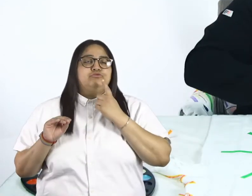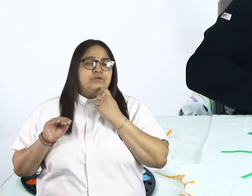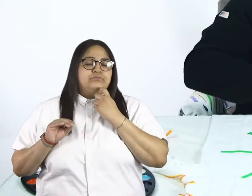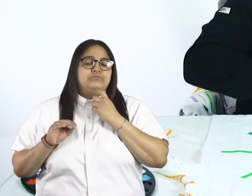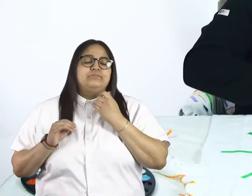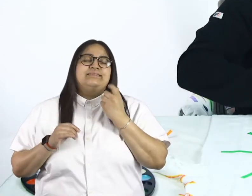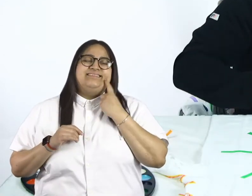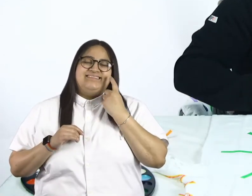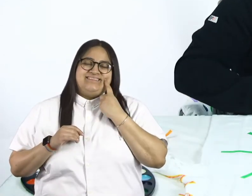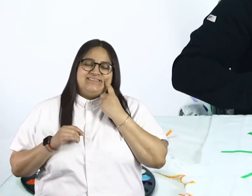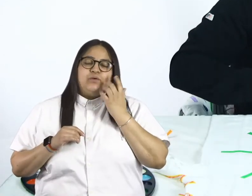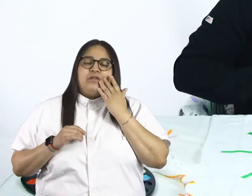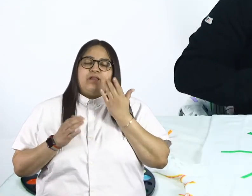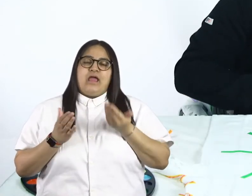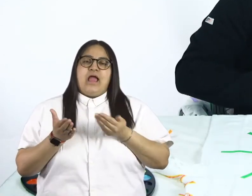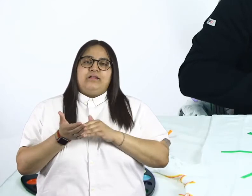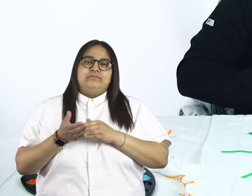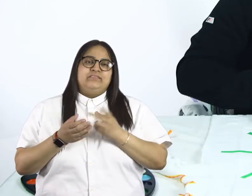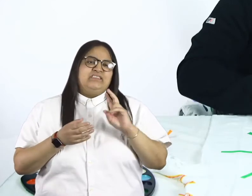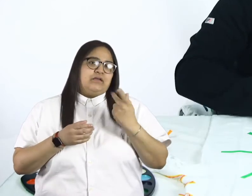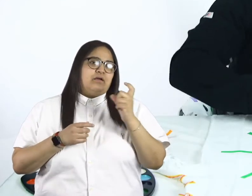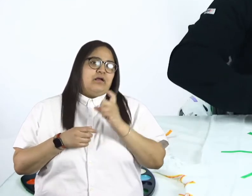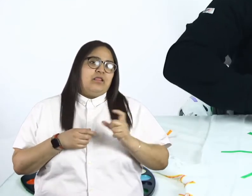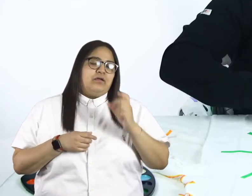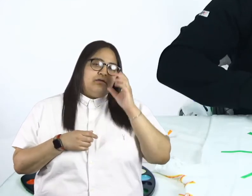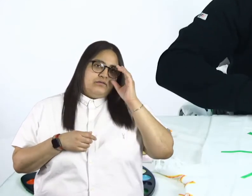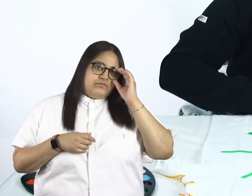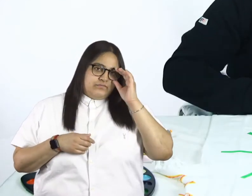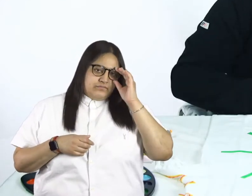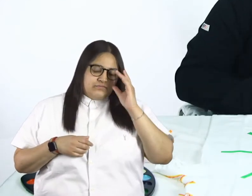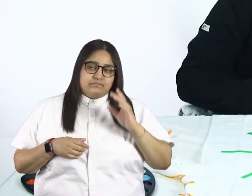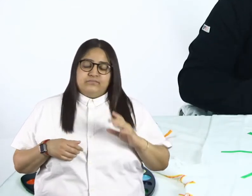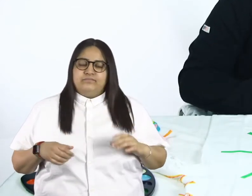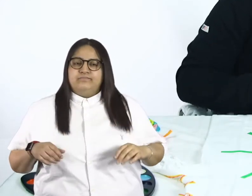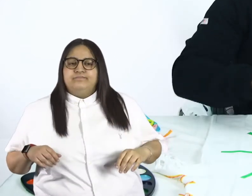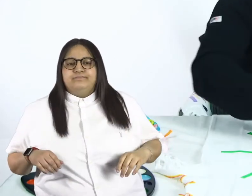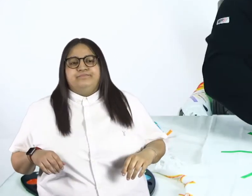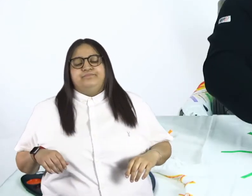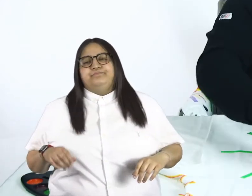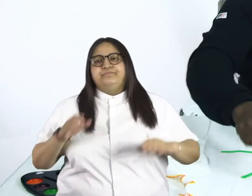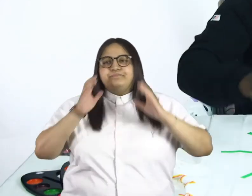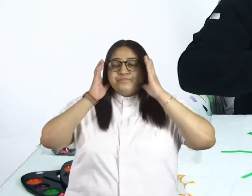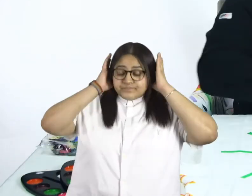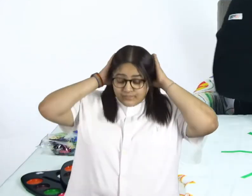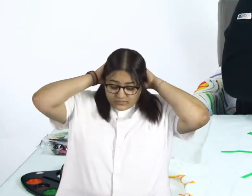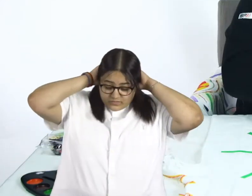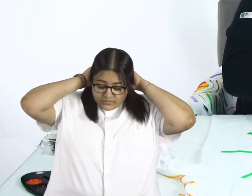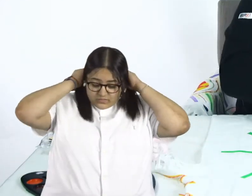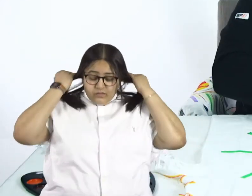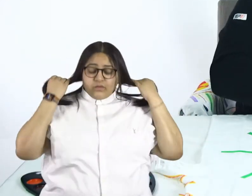color because all we're doing is filling in the